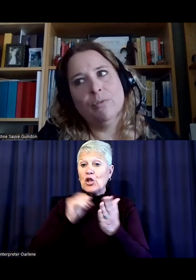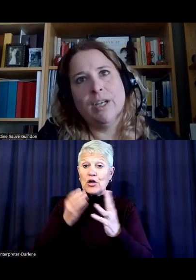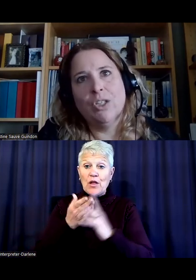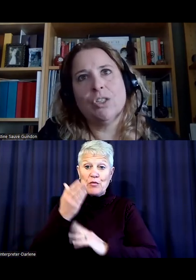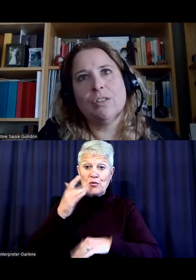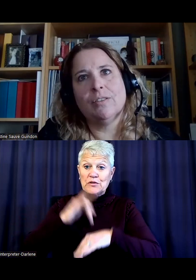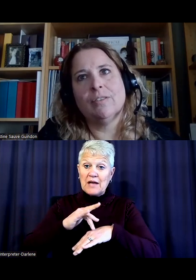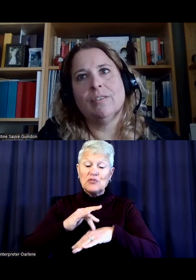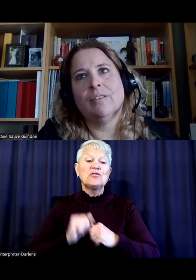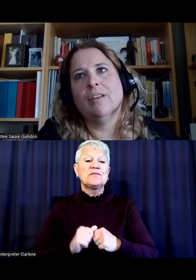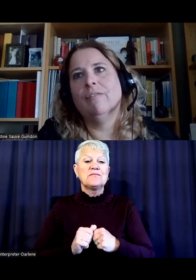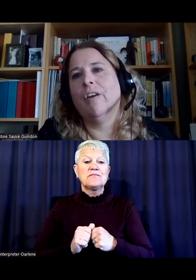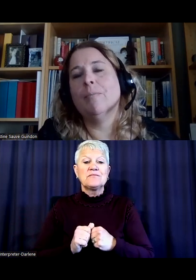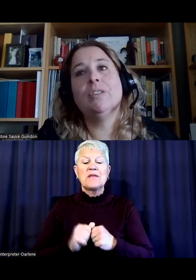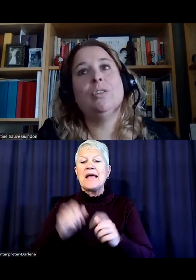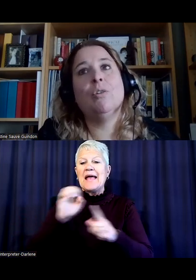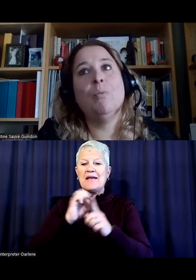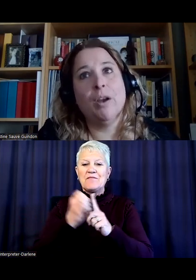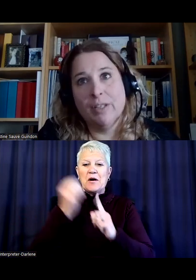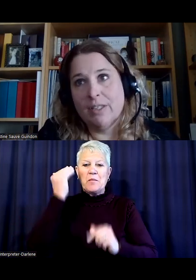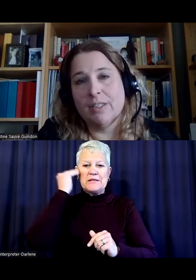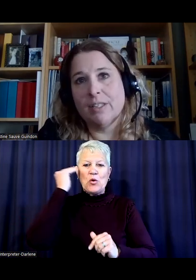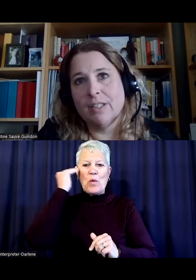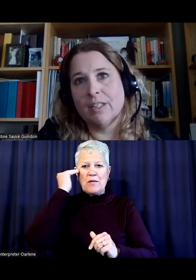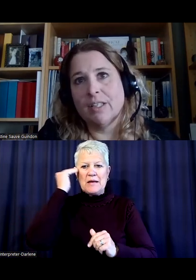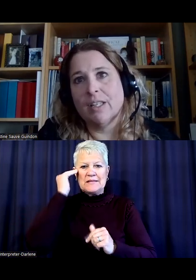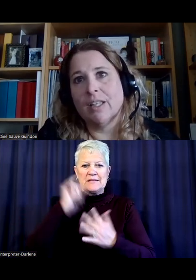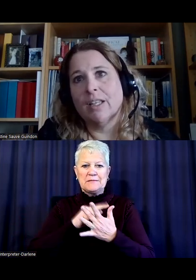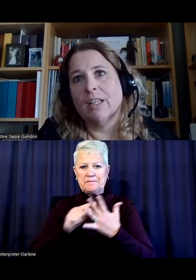learning through touch, environmental awareness,